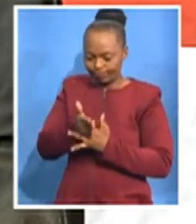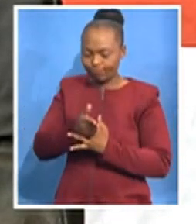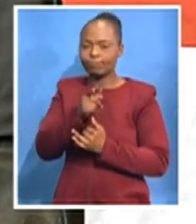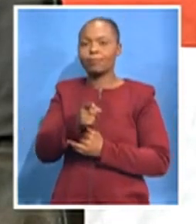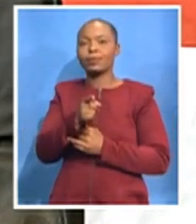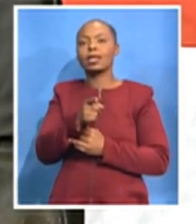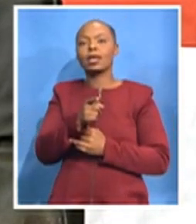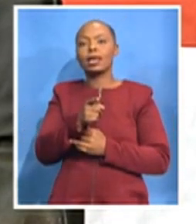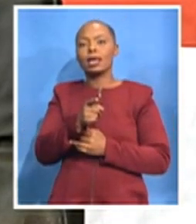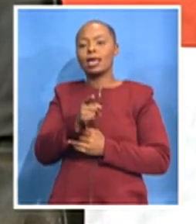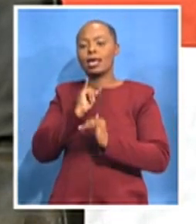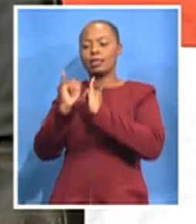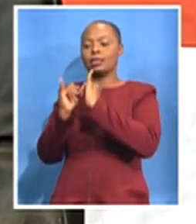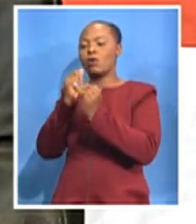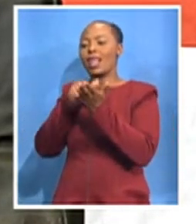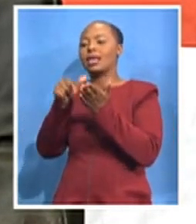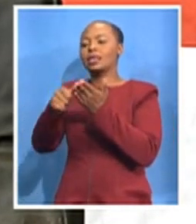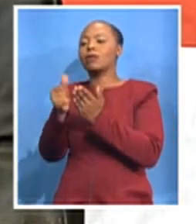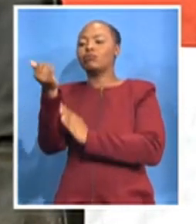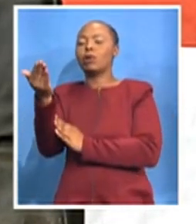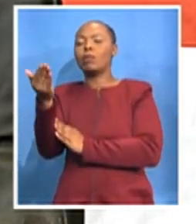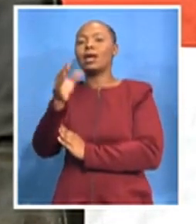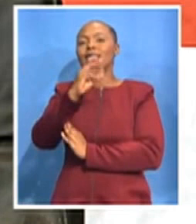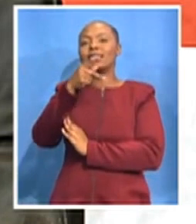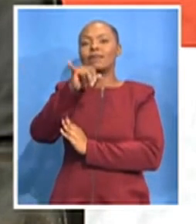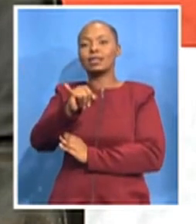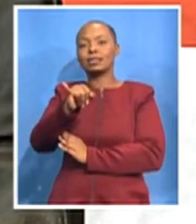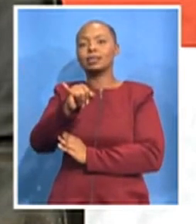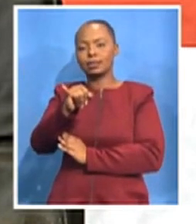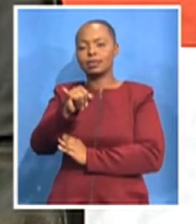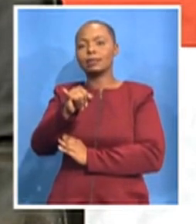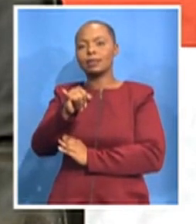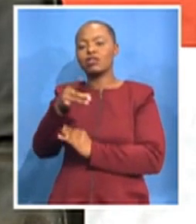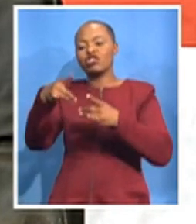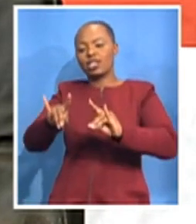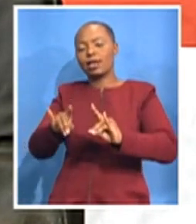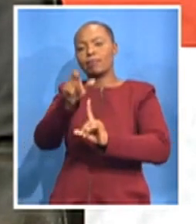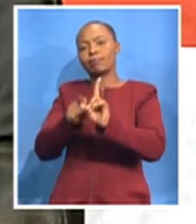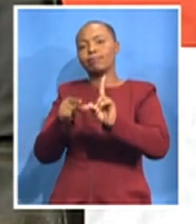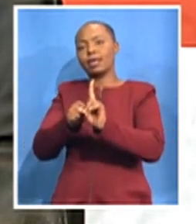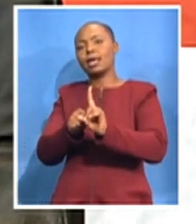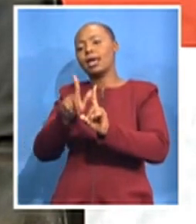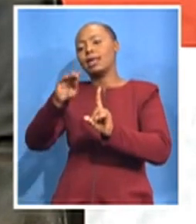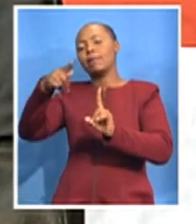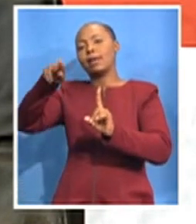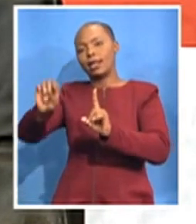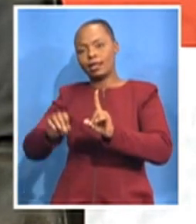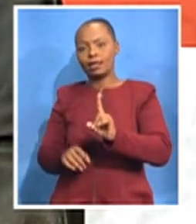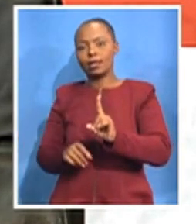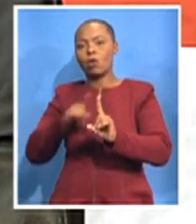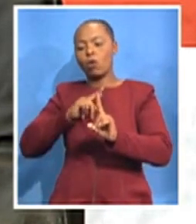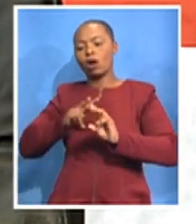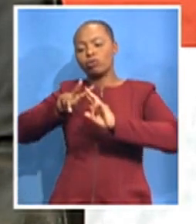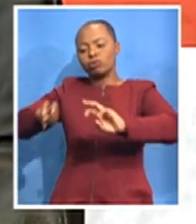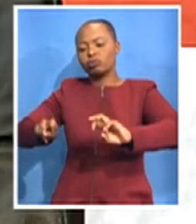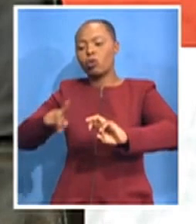the chairperson of the board of Lepelle, in response to the inquiry which the investigators wrote to him,